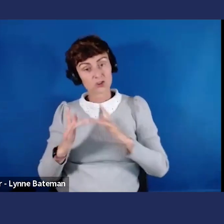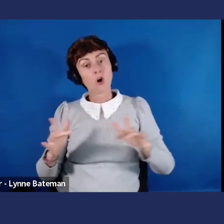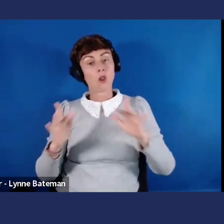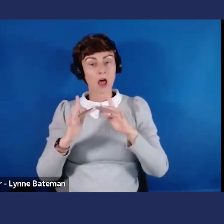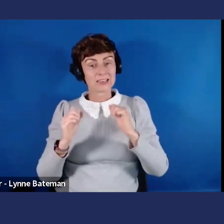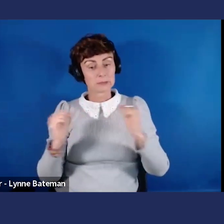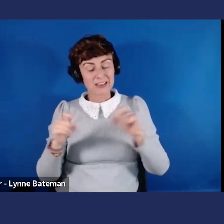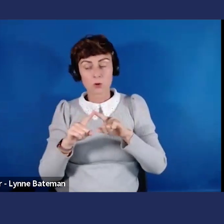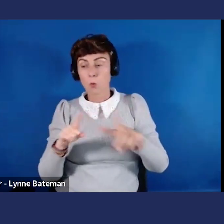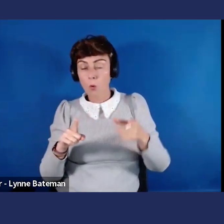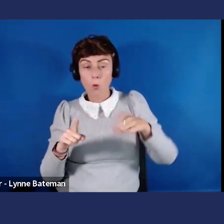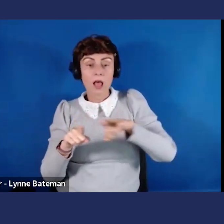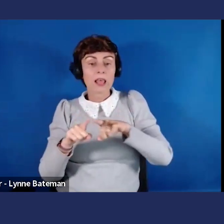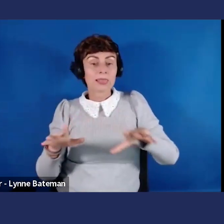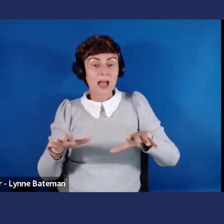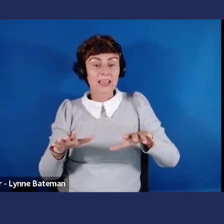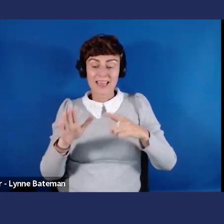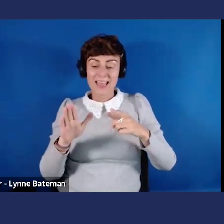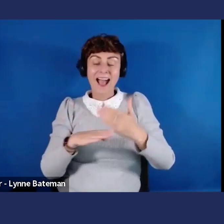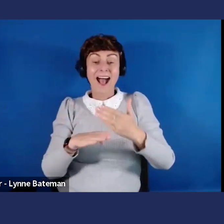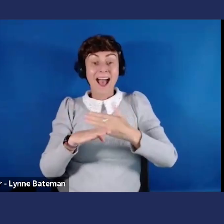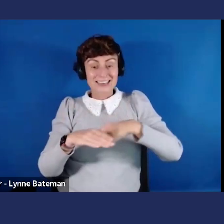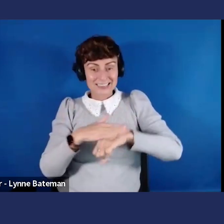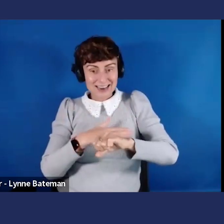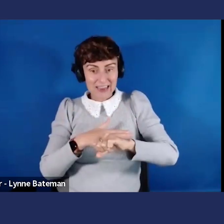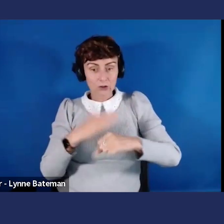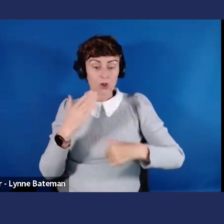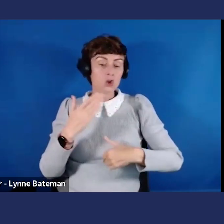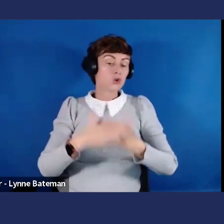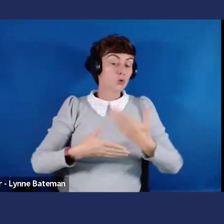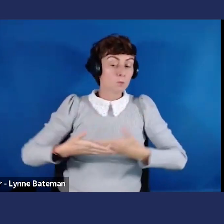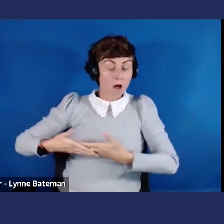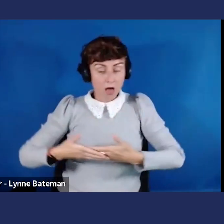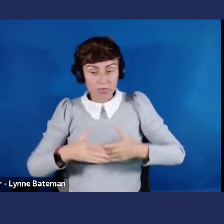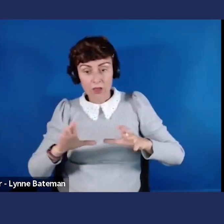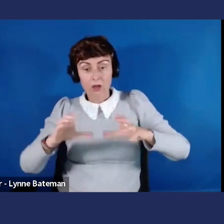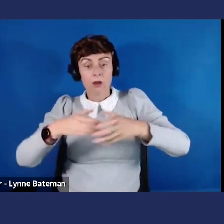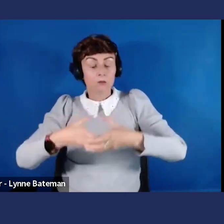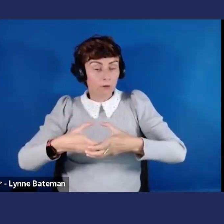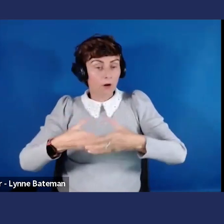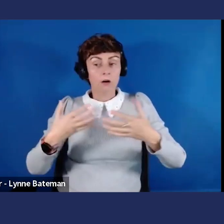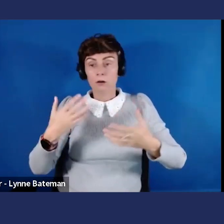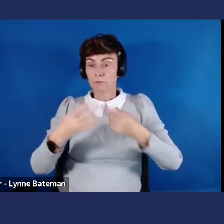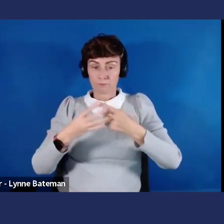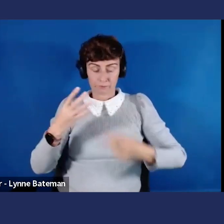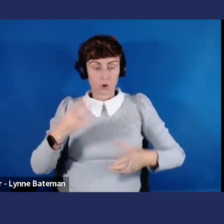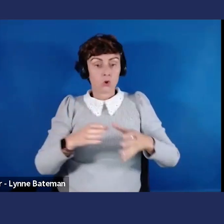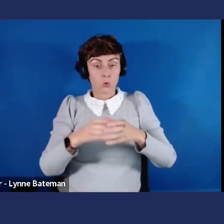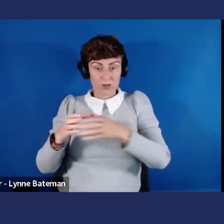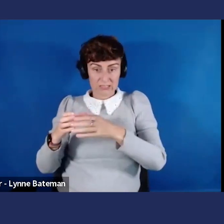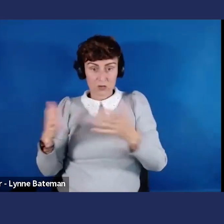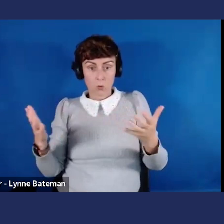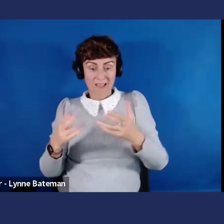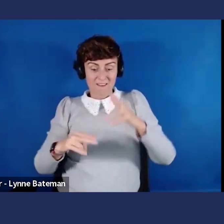be antenatal clinics, postnatal wards, neonatal units, mother and baby units, and lots of other places where dads think